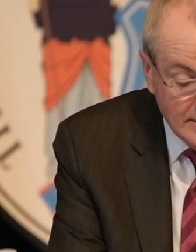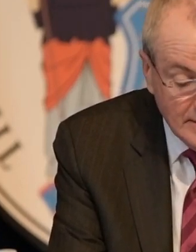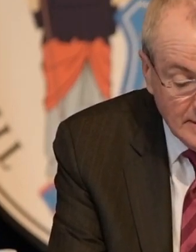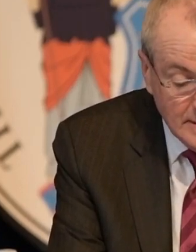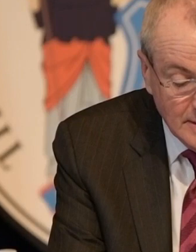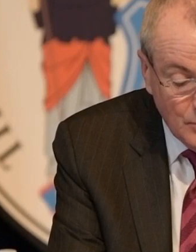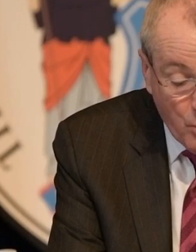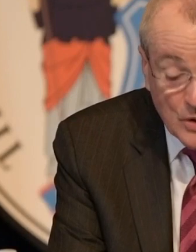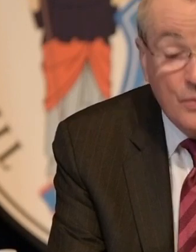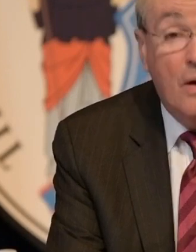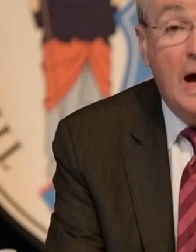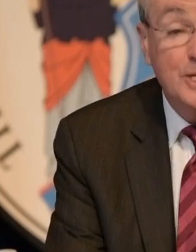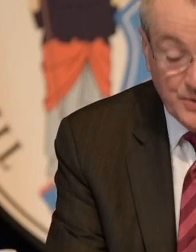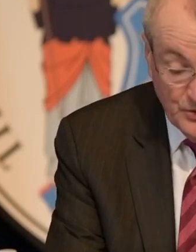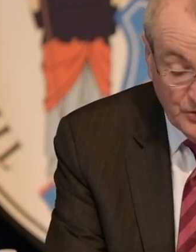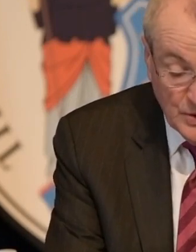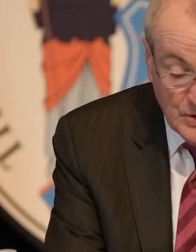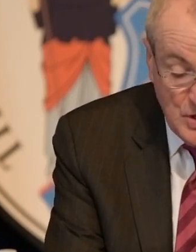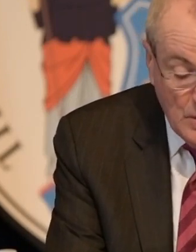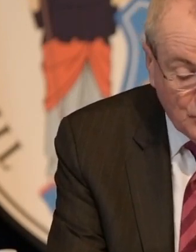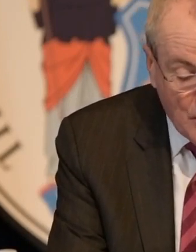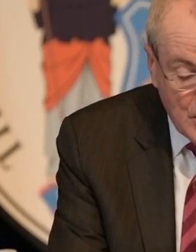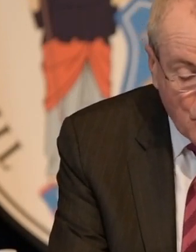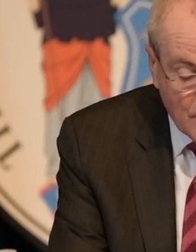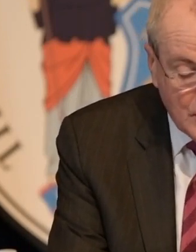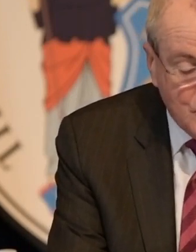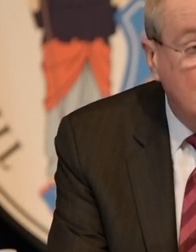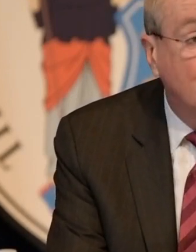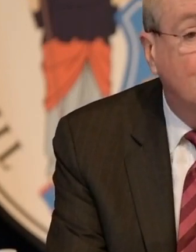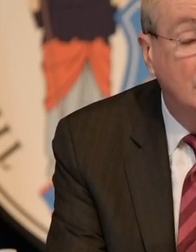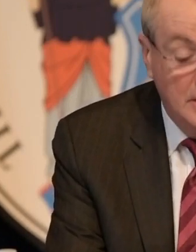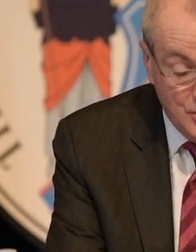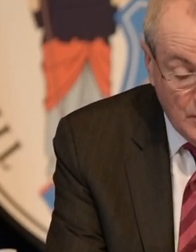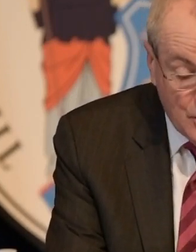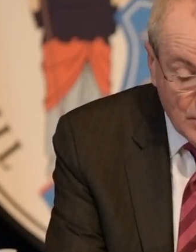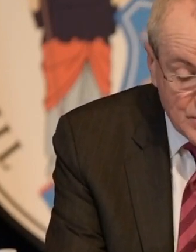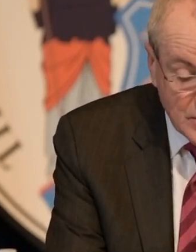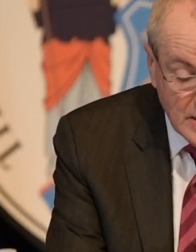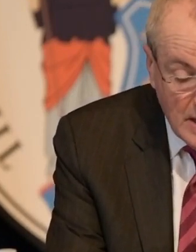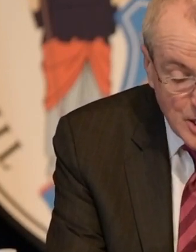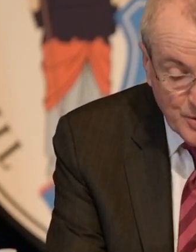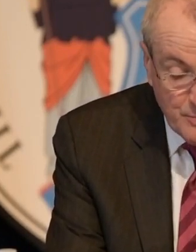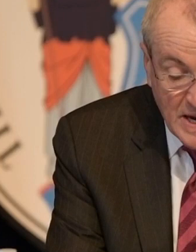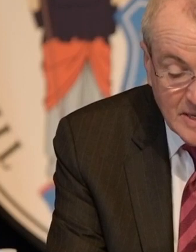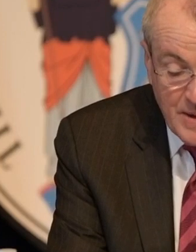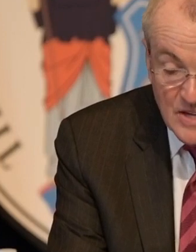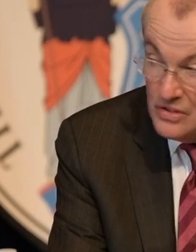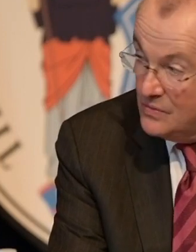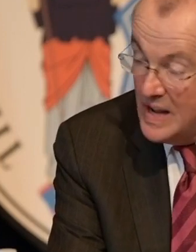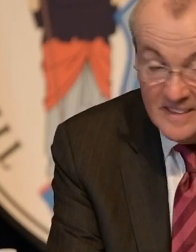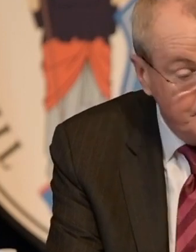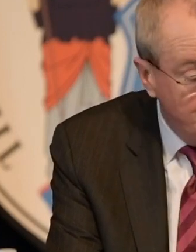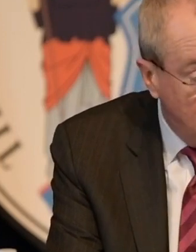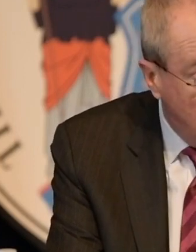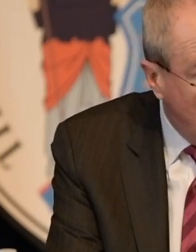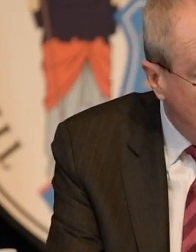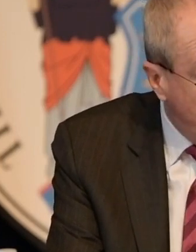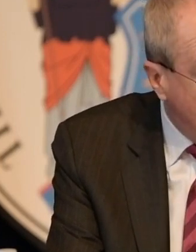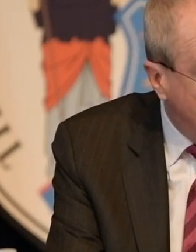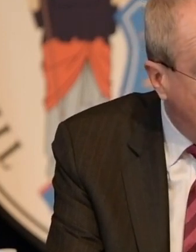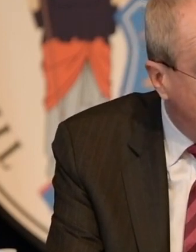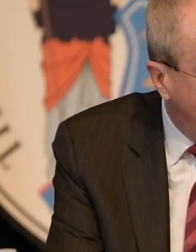collaborated. We worked with our hospitals and with the U.S. Army Corps of Engineers to increase hospital bed capacity. In fact,